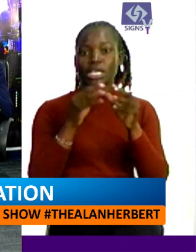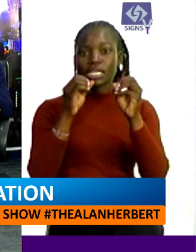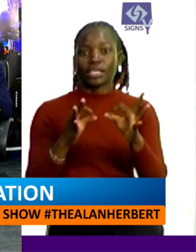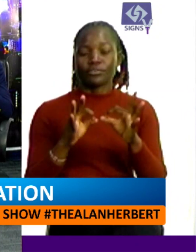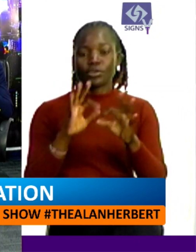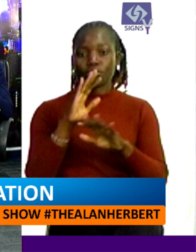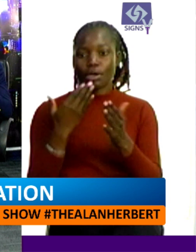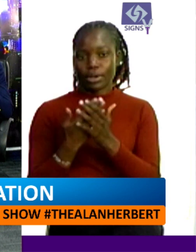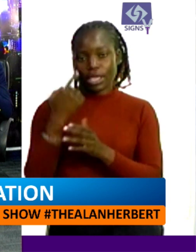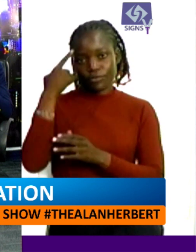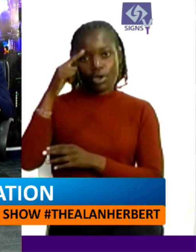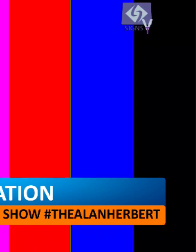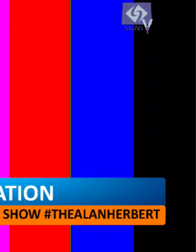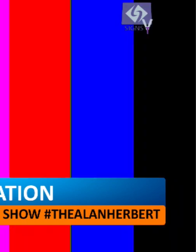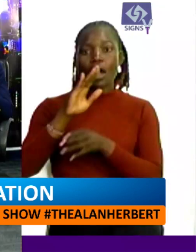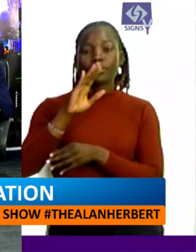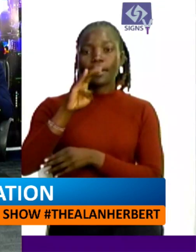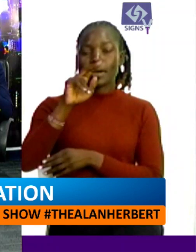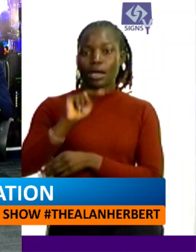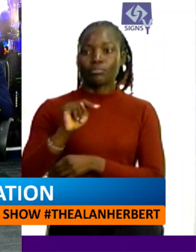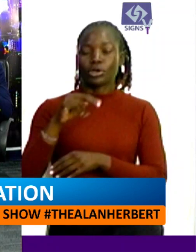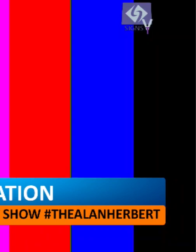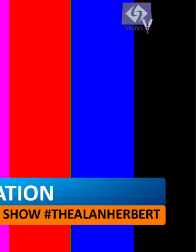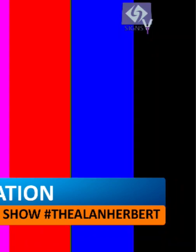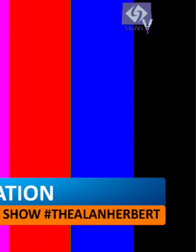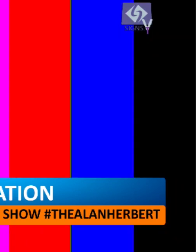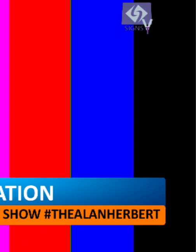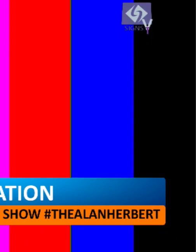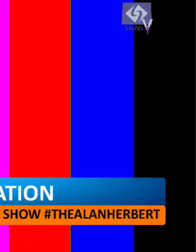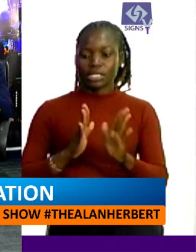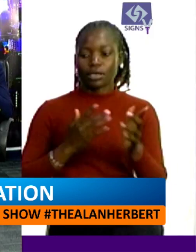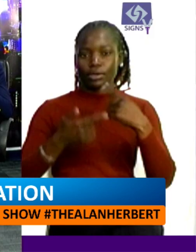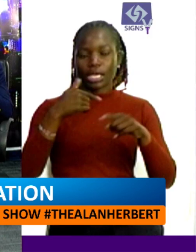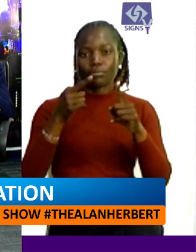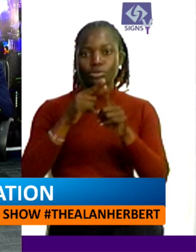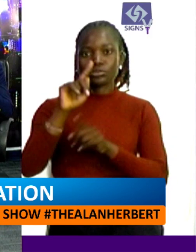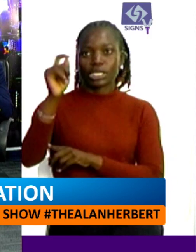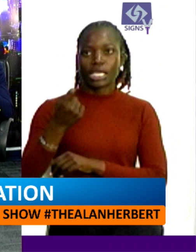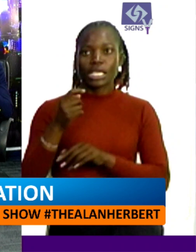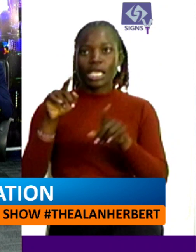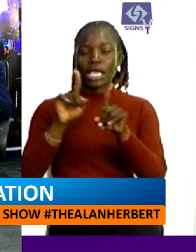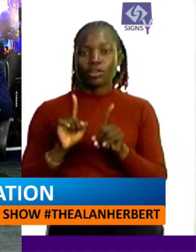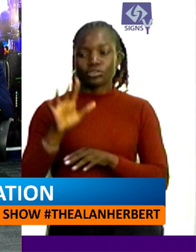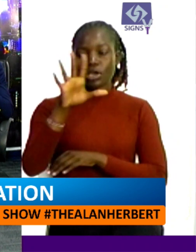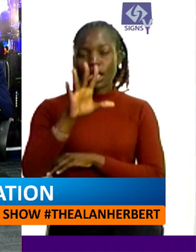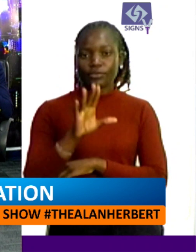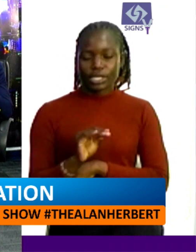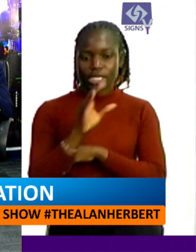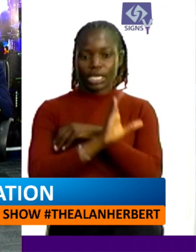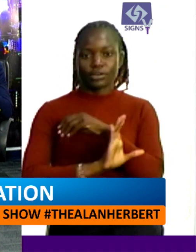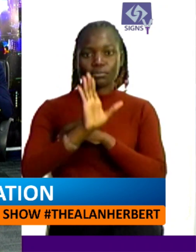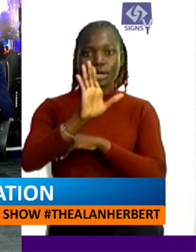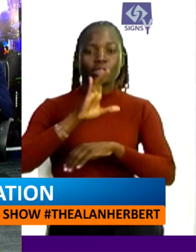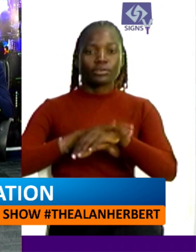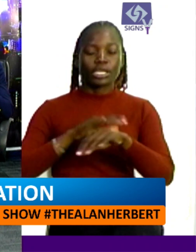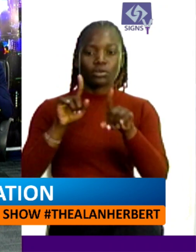you apply for the outbound program and you get it, then your mentor to come to Kenya or to your African country to